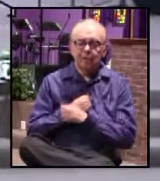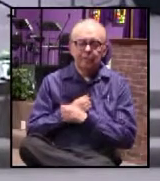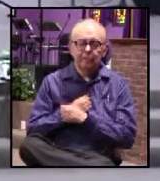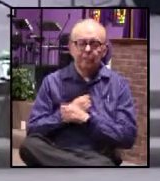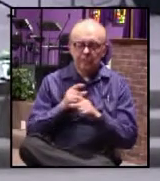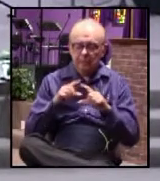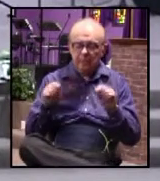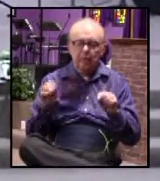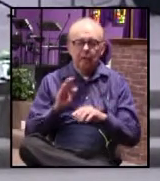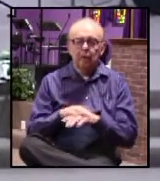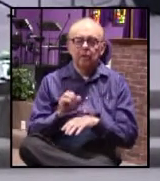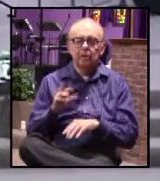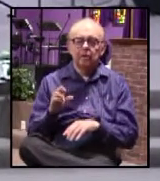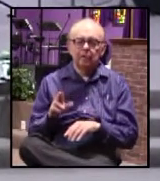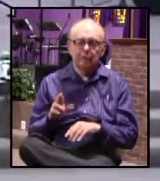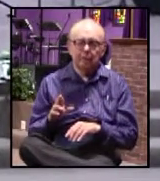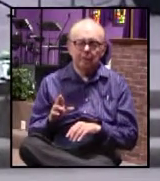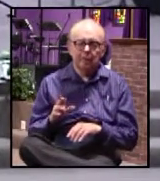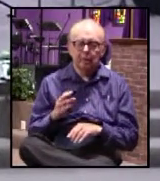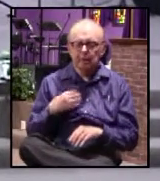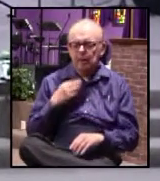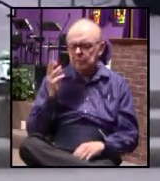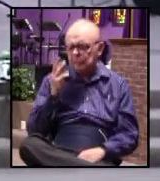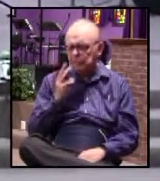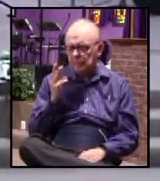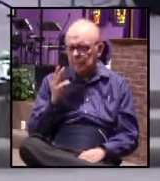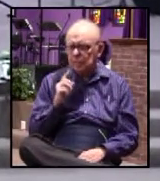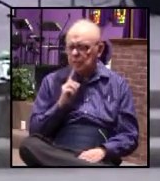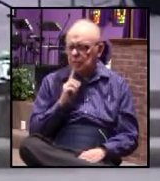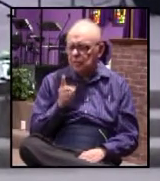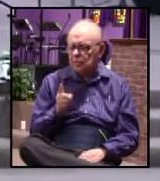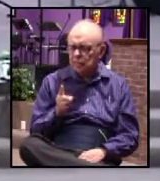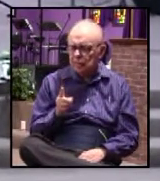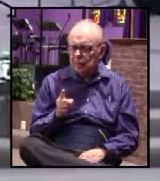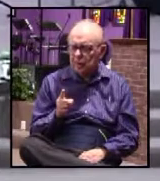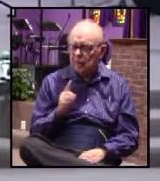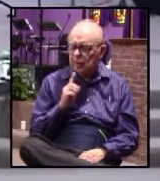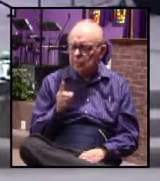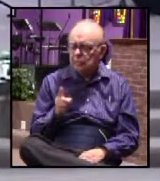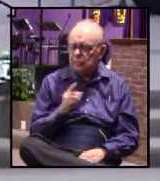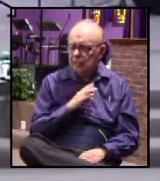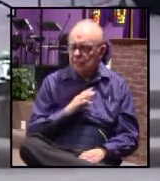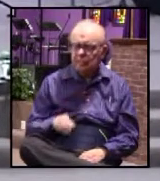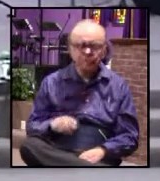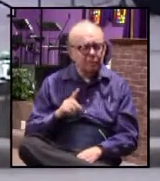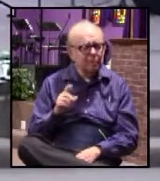all over your car. And I was just wondering, are you really what you say you are?